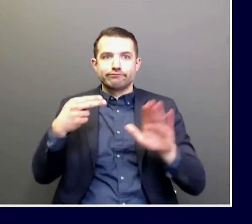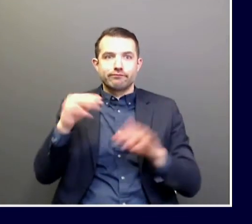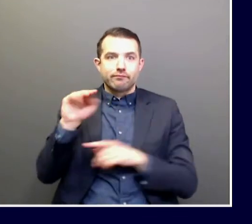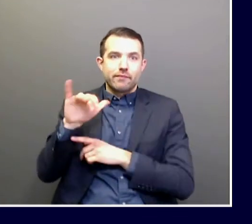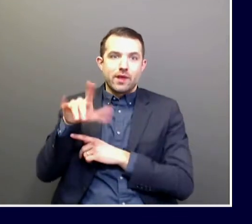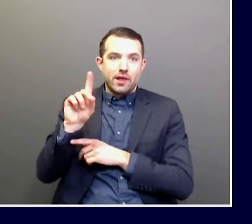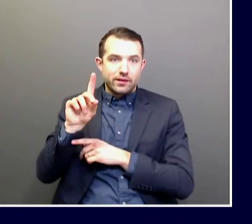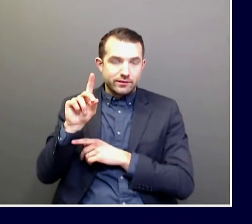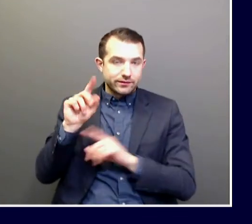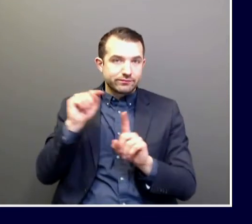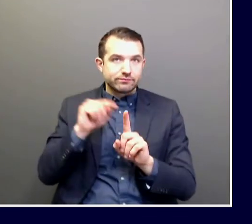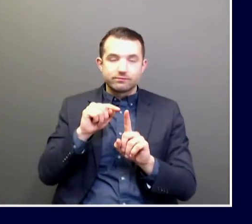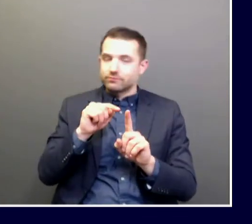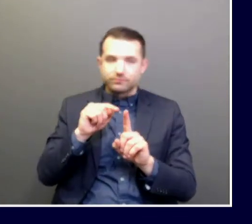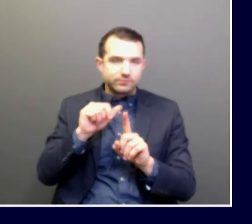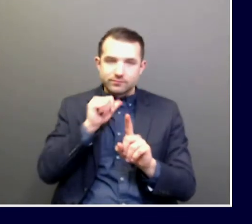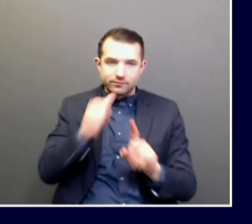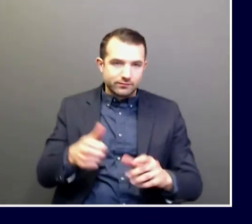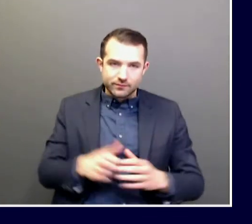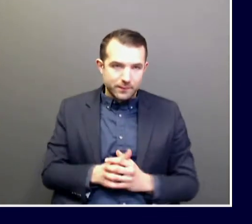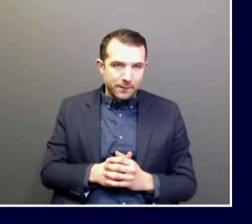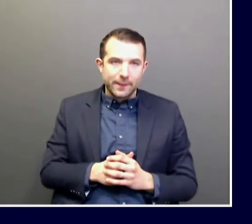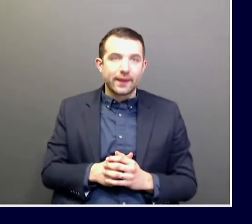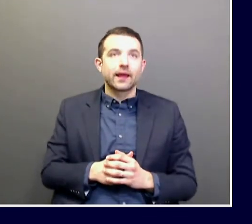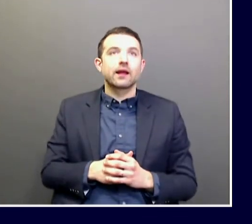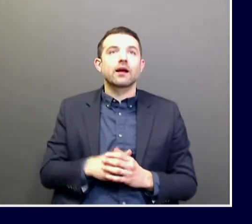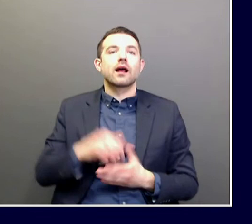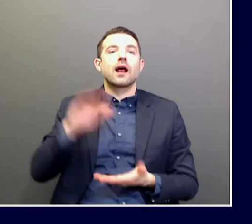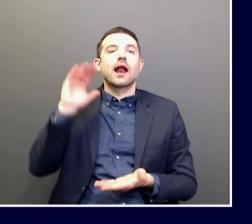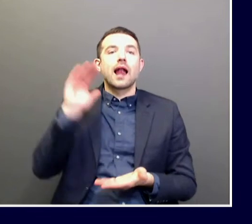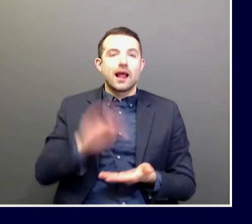is milder, but not mild.